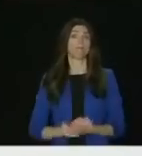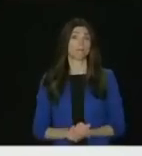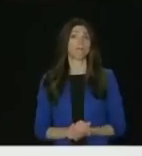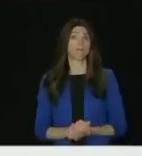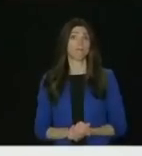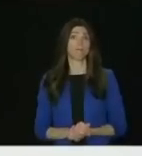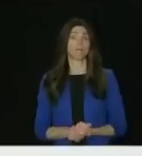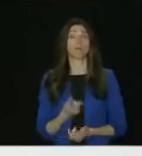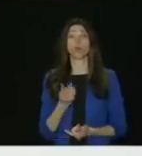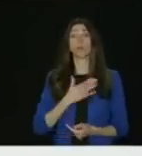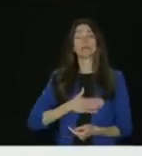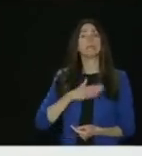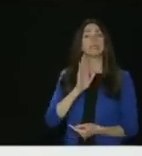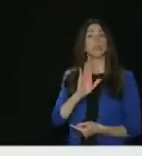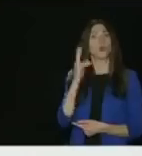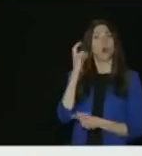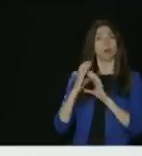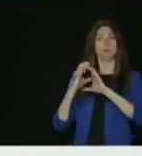Send your rigs home.